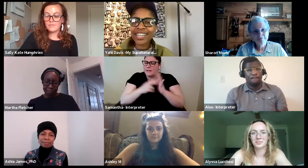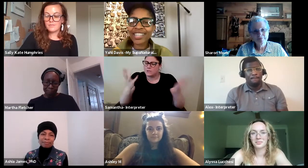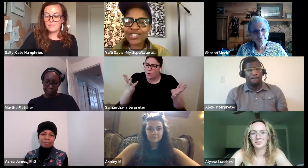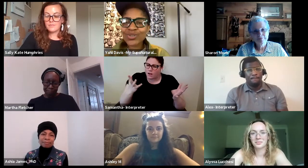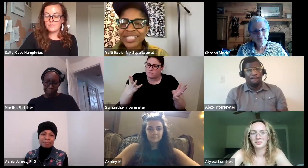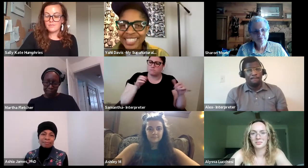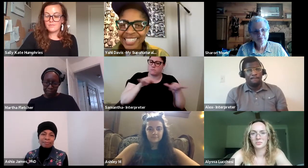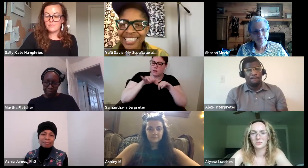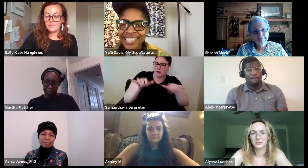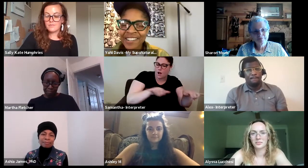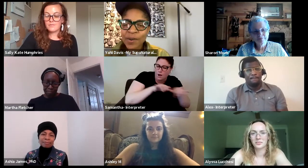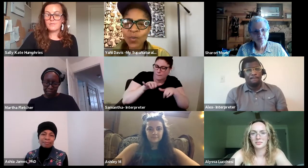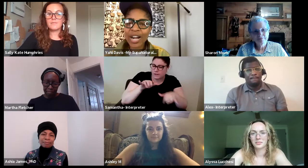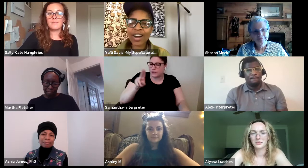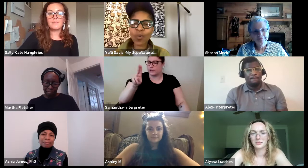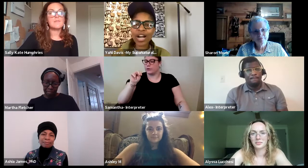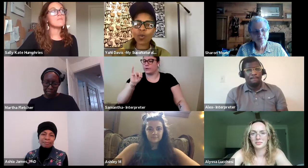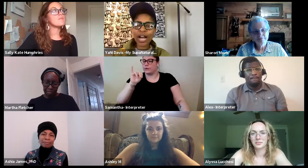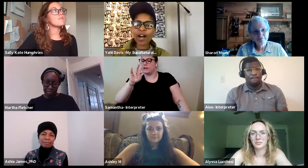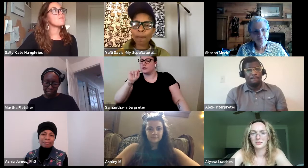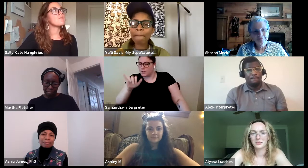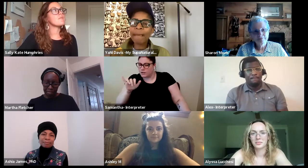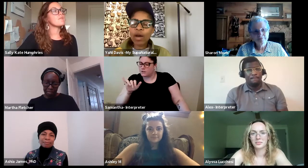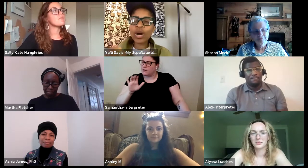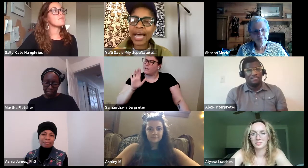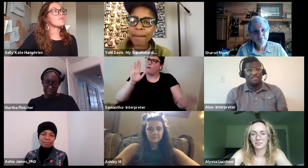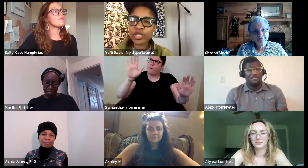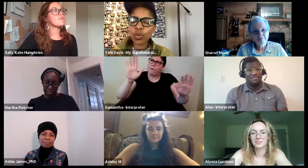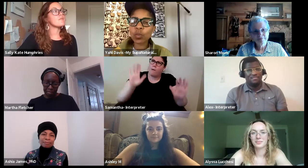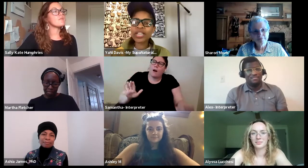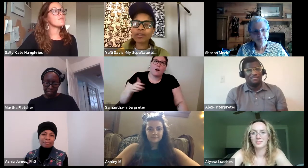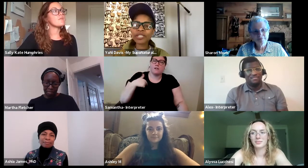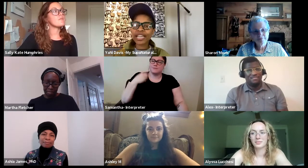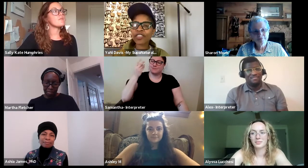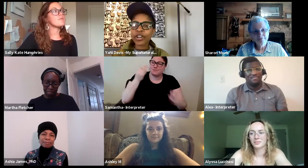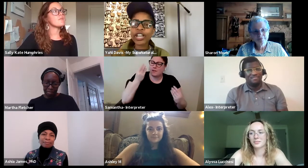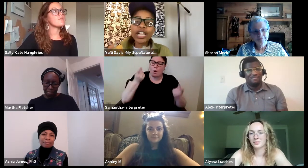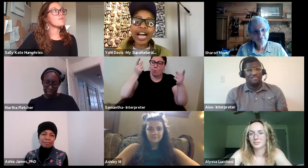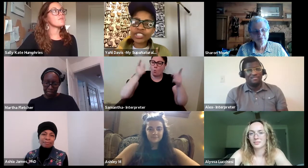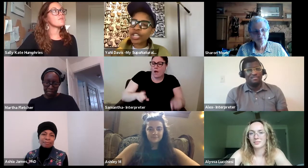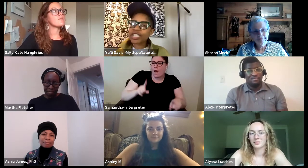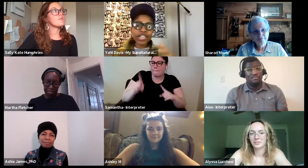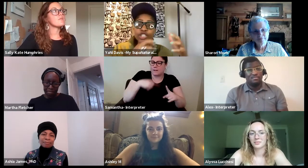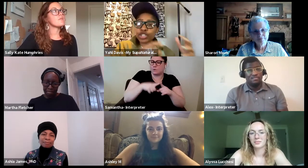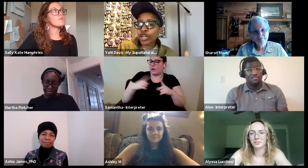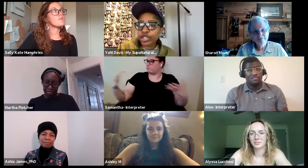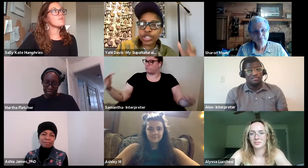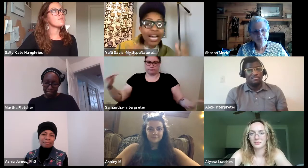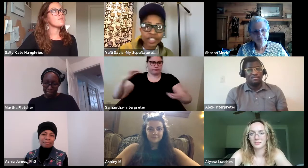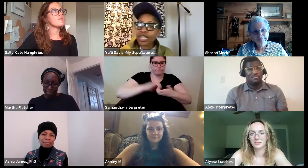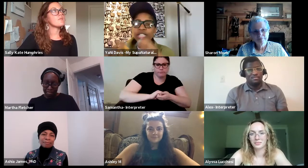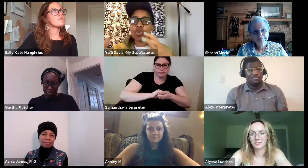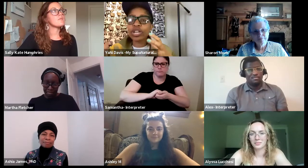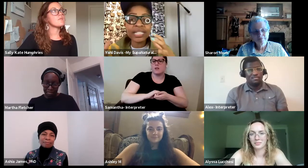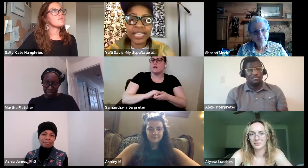common unity. Wow, wow, wow. And what happens when we come together, not just in the church,